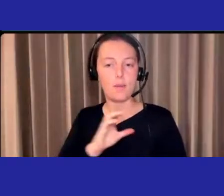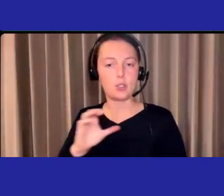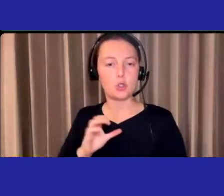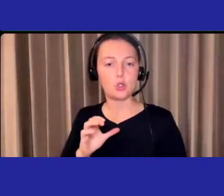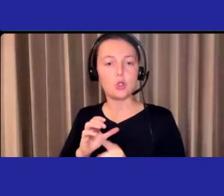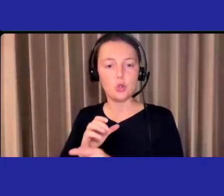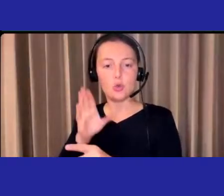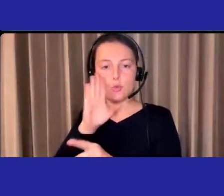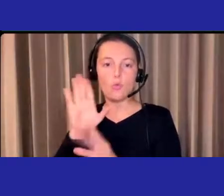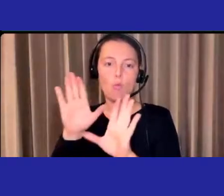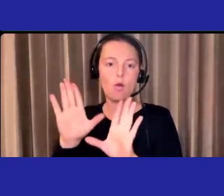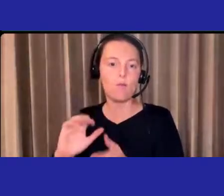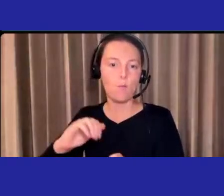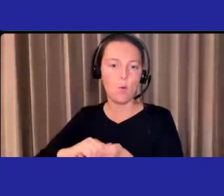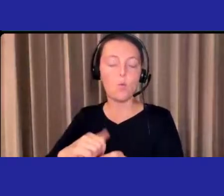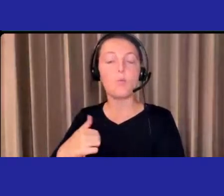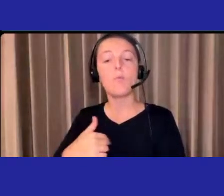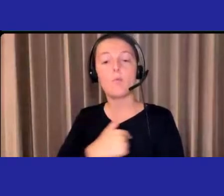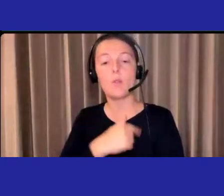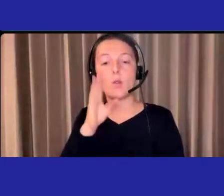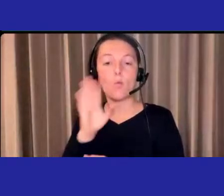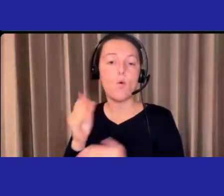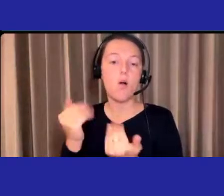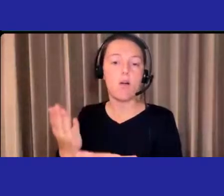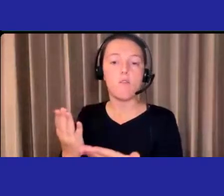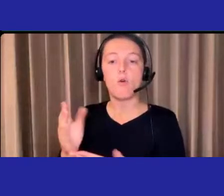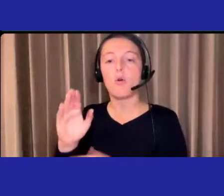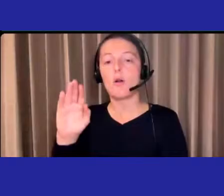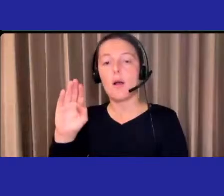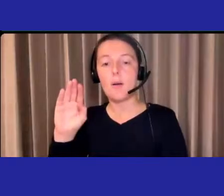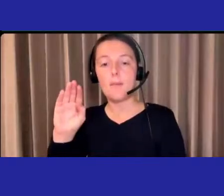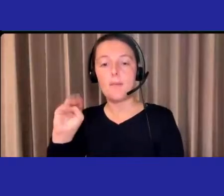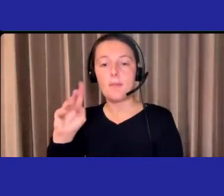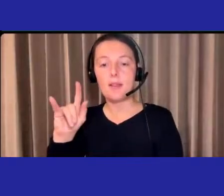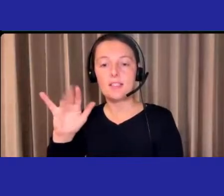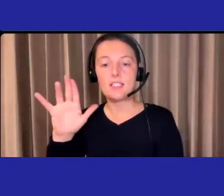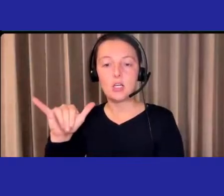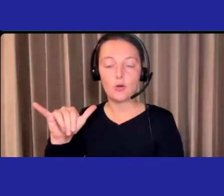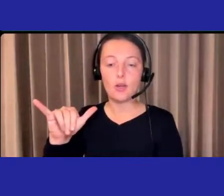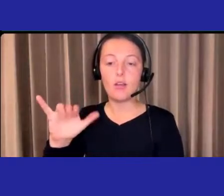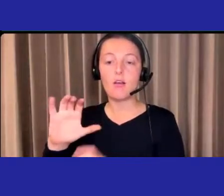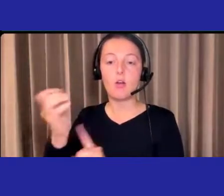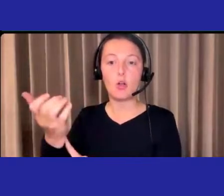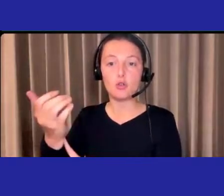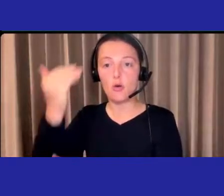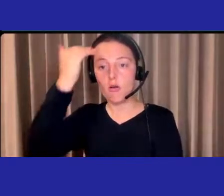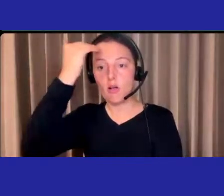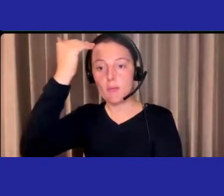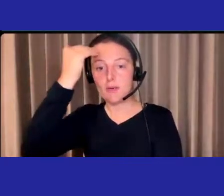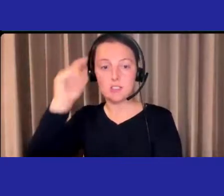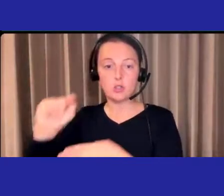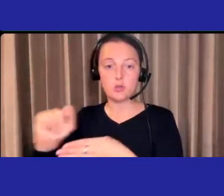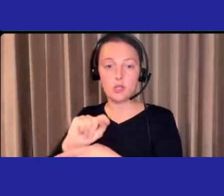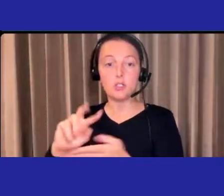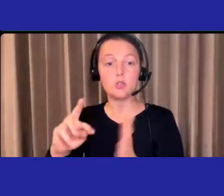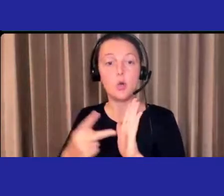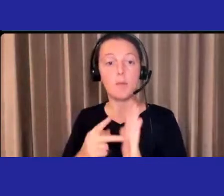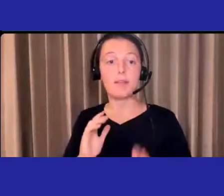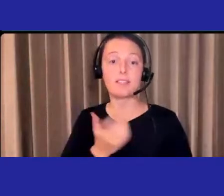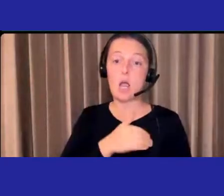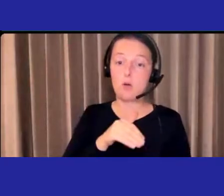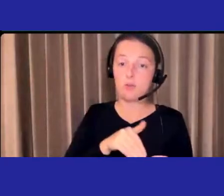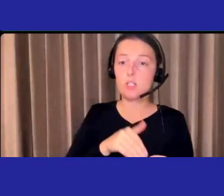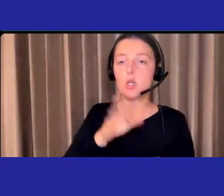cultural competency training so that our physicians can have more of an outlook on how to communicate with our veteran